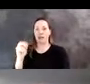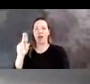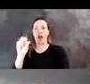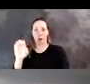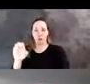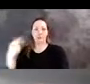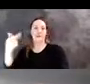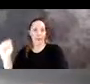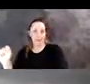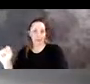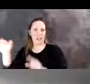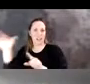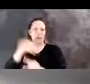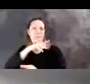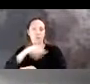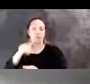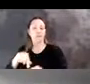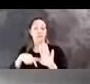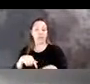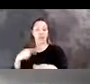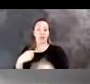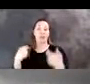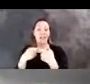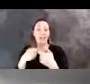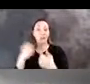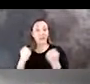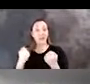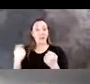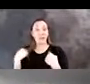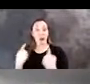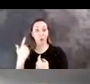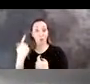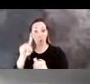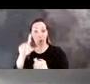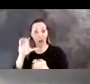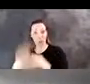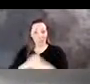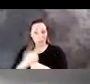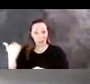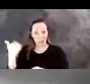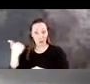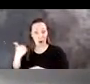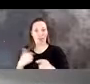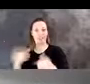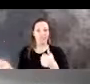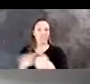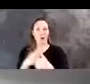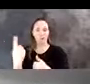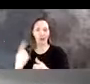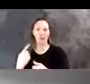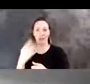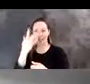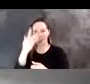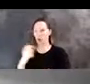And electric vehicles were actually around about 100 years ago. So here's one of the first EVs charging at a home in the early